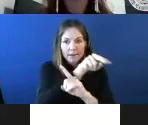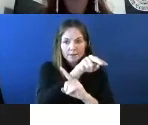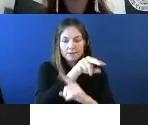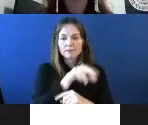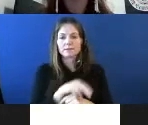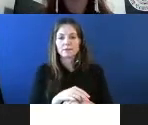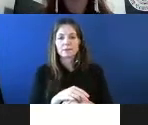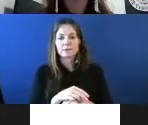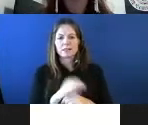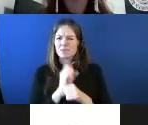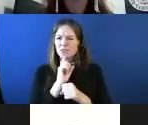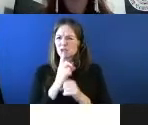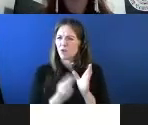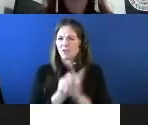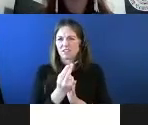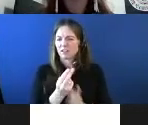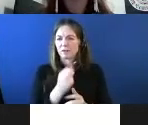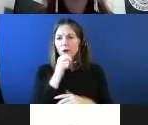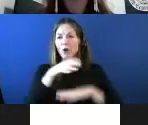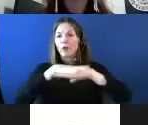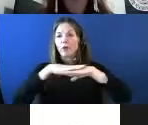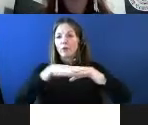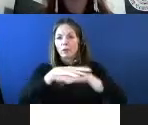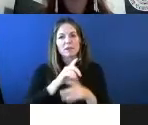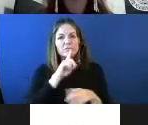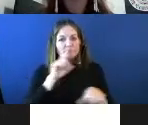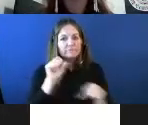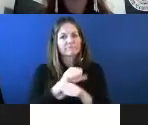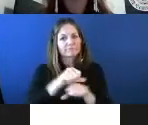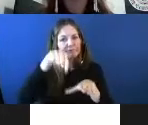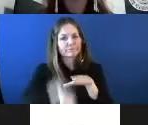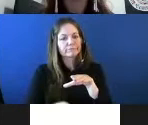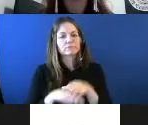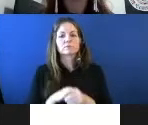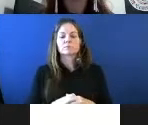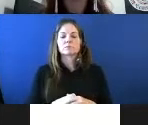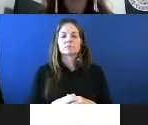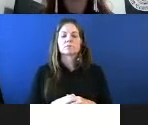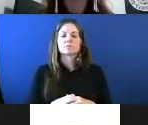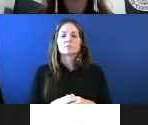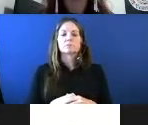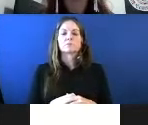authentic way. And we've been able to take part in a number of really productive